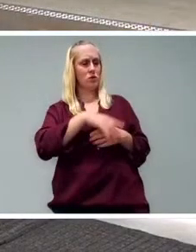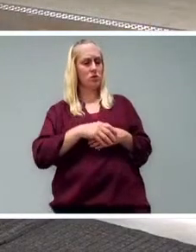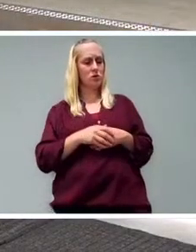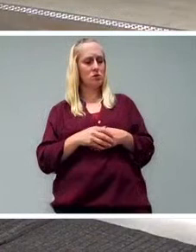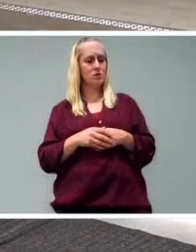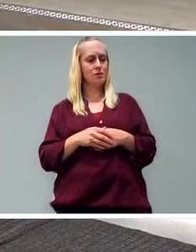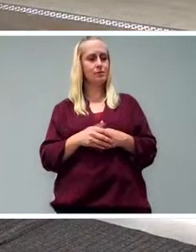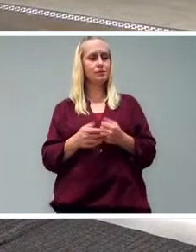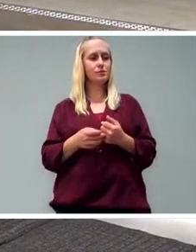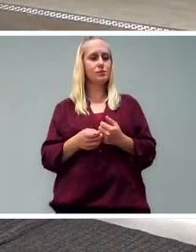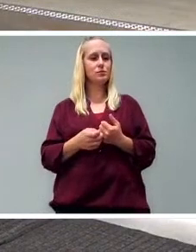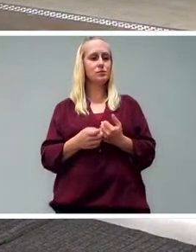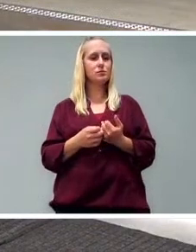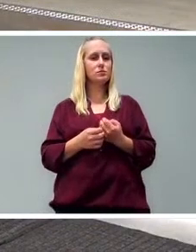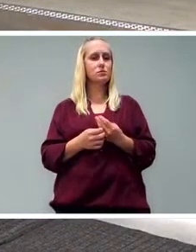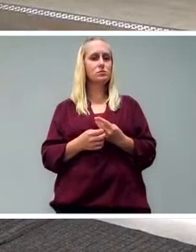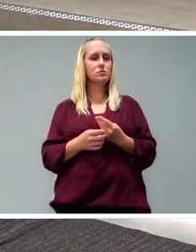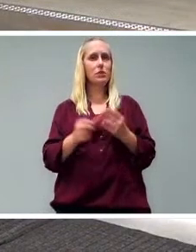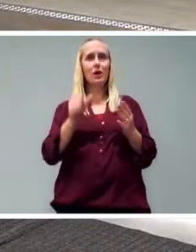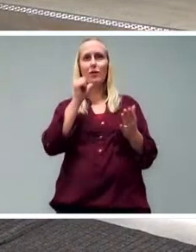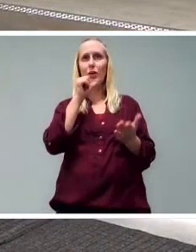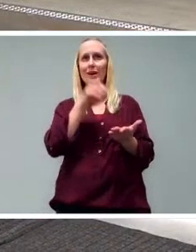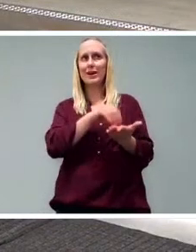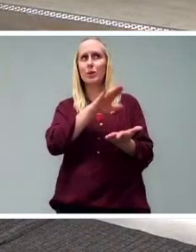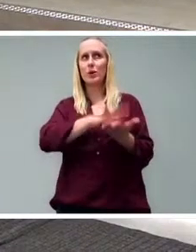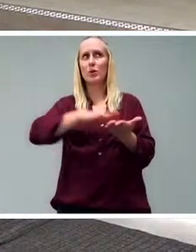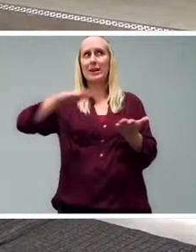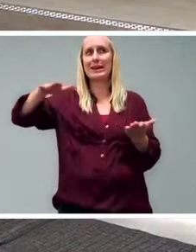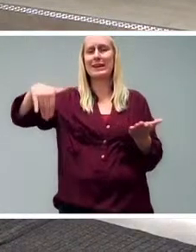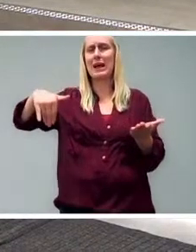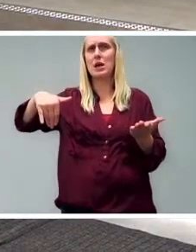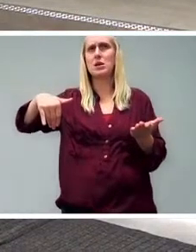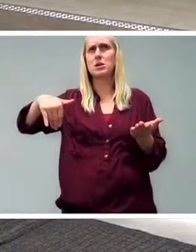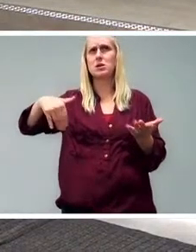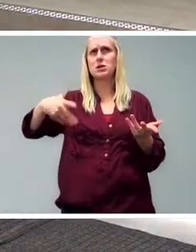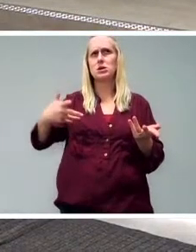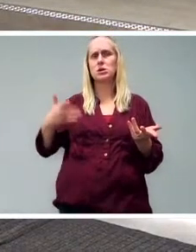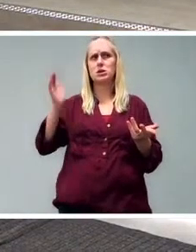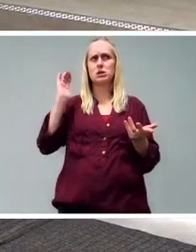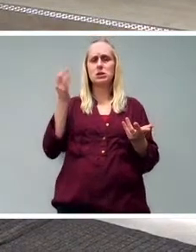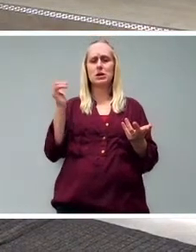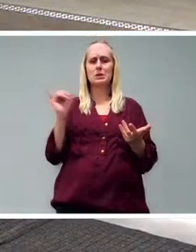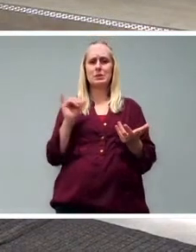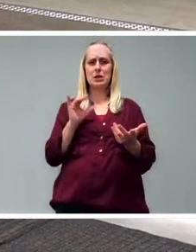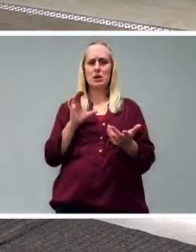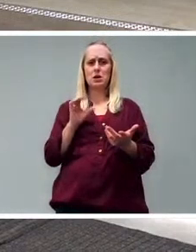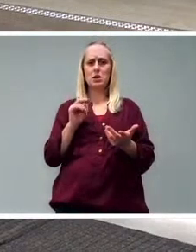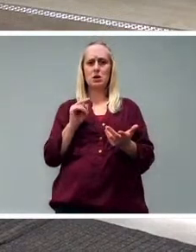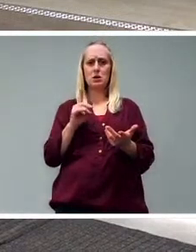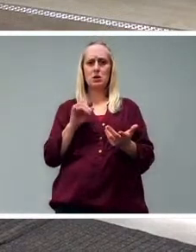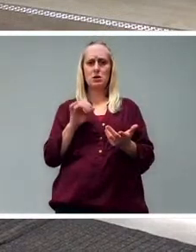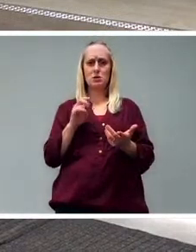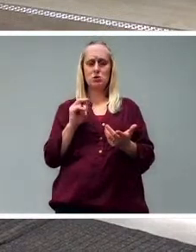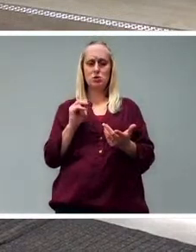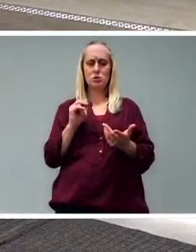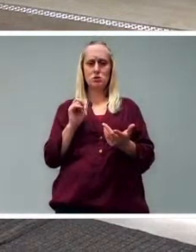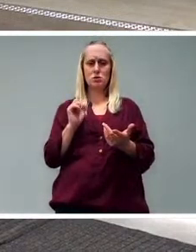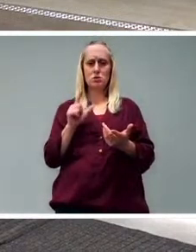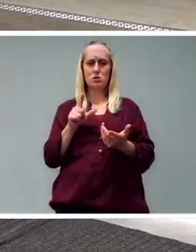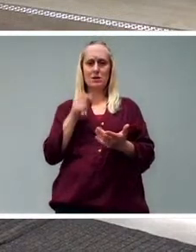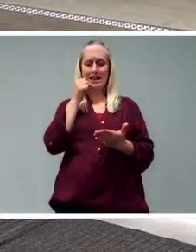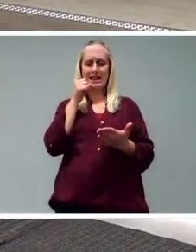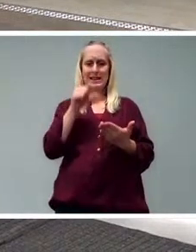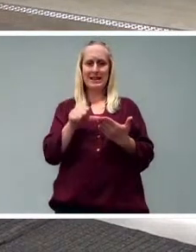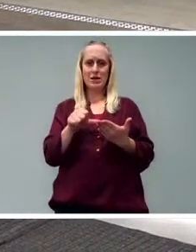so have we not recorded it yet? Because it seems like the conditional letter is dependent on us doing